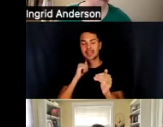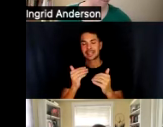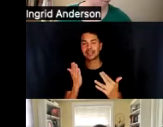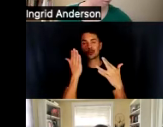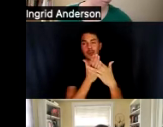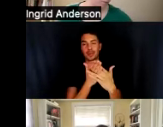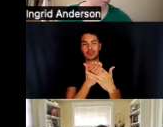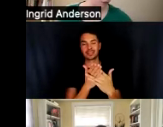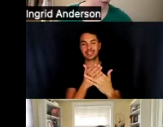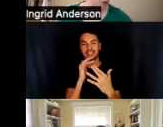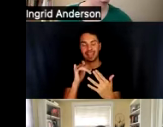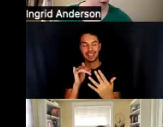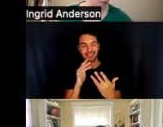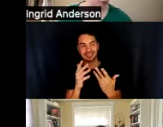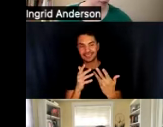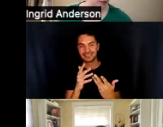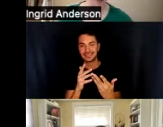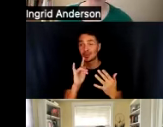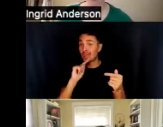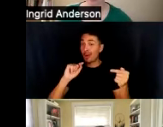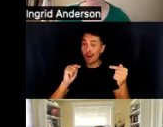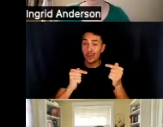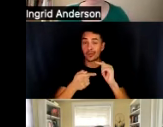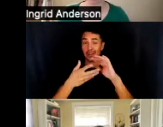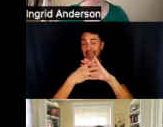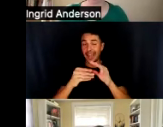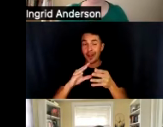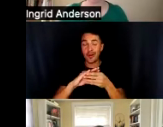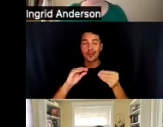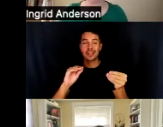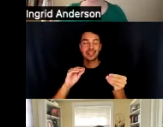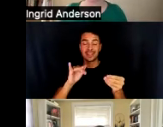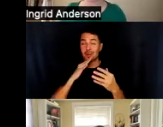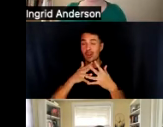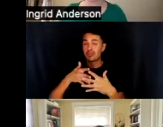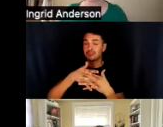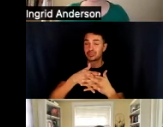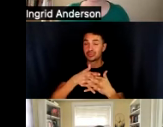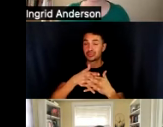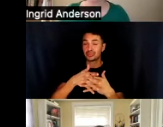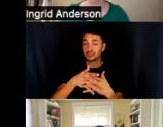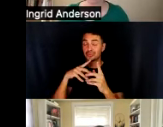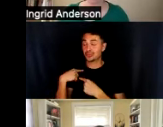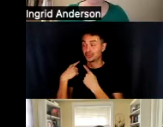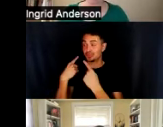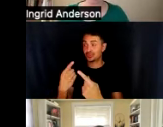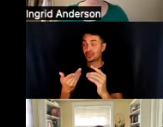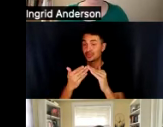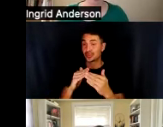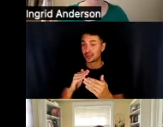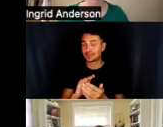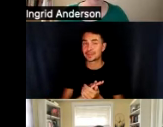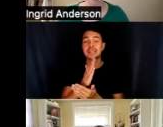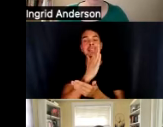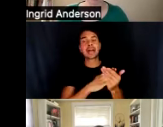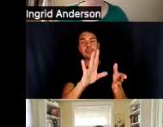these really harmful narratives that have taken root in our communities, unfortunately. Some folks had mentioned, I think